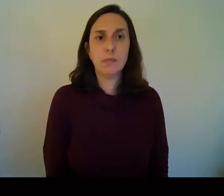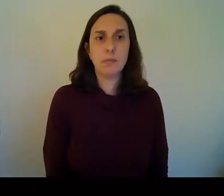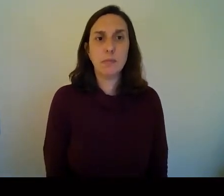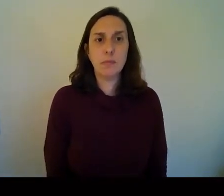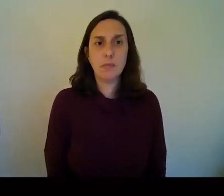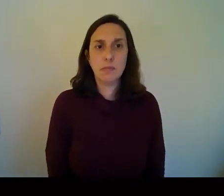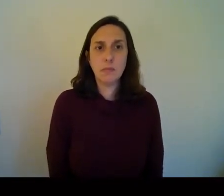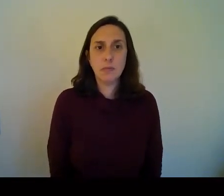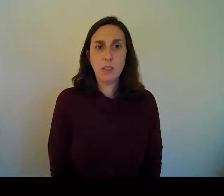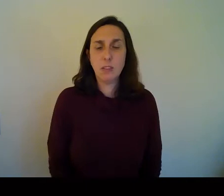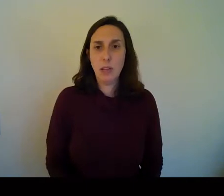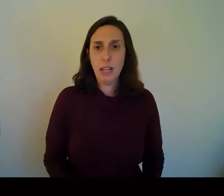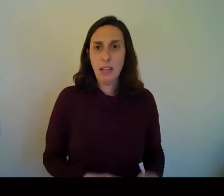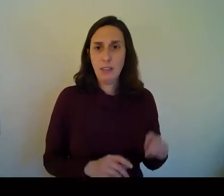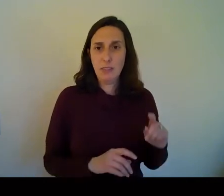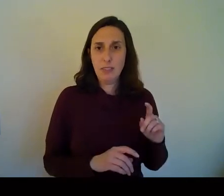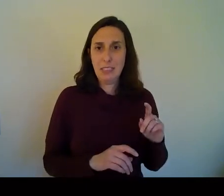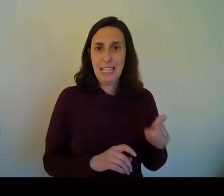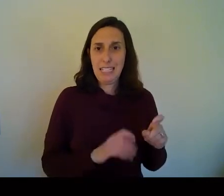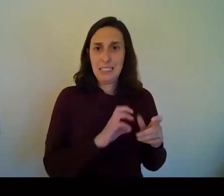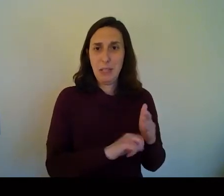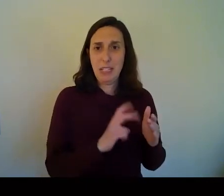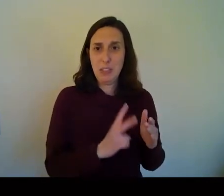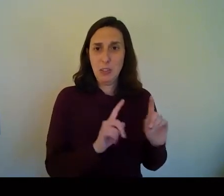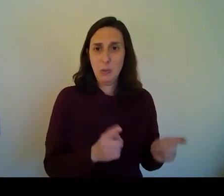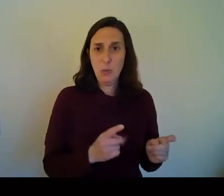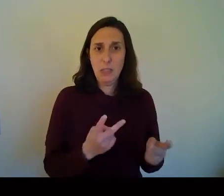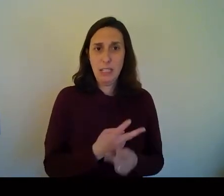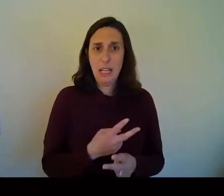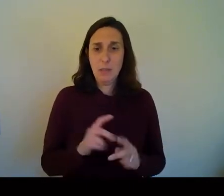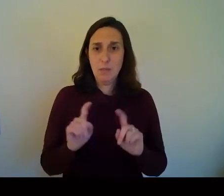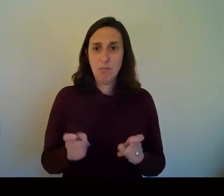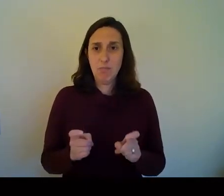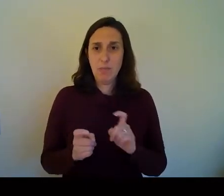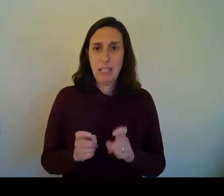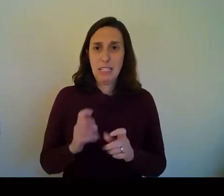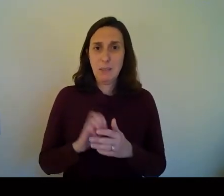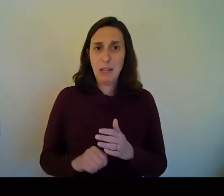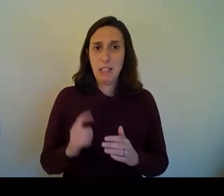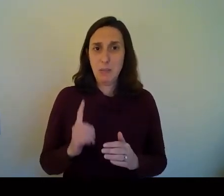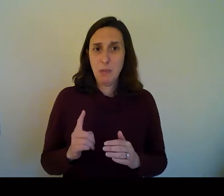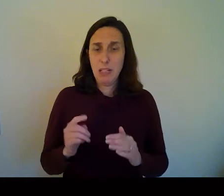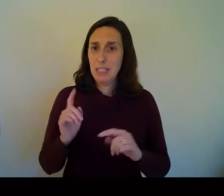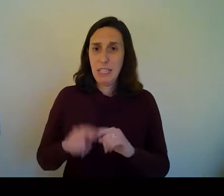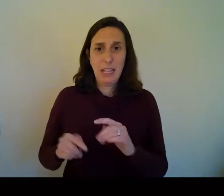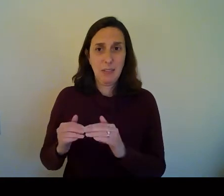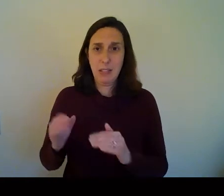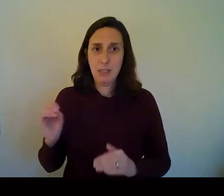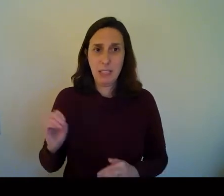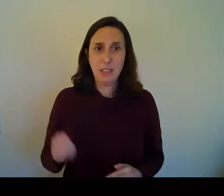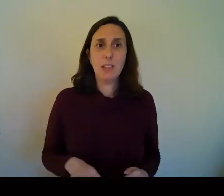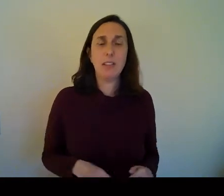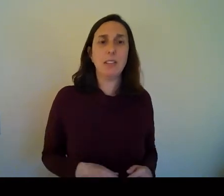x minus 2 times x minus 1 can equal 0. Let's see, that gives me x squared minus